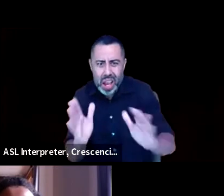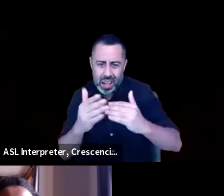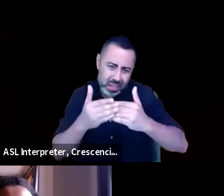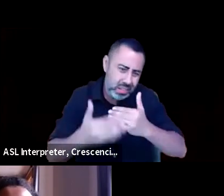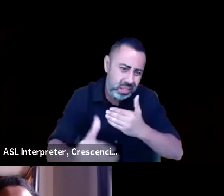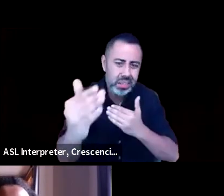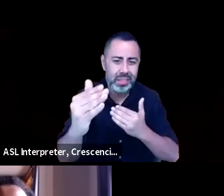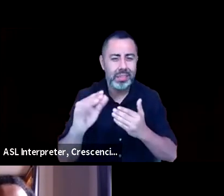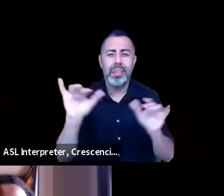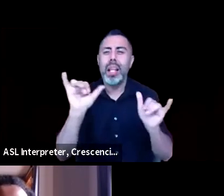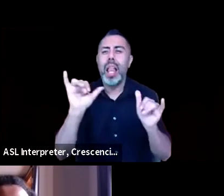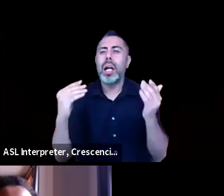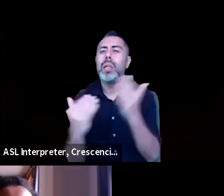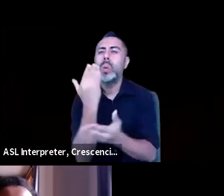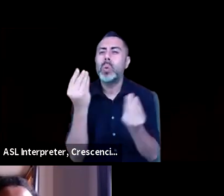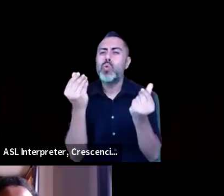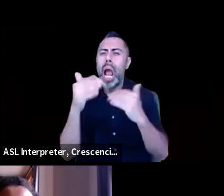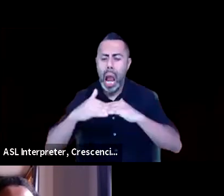with